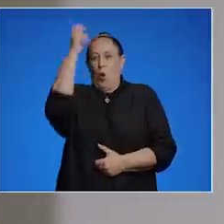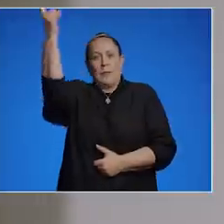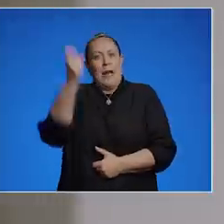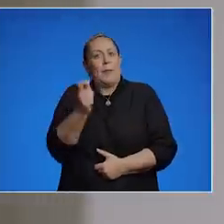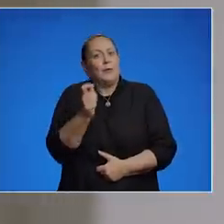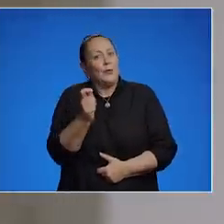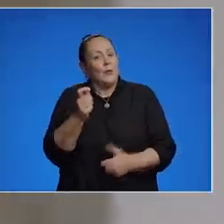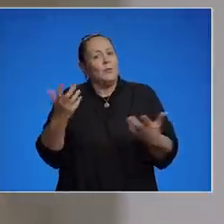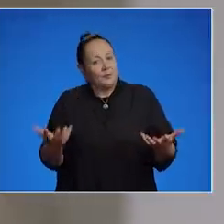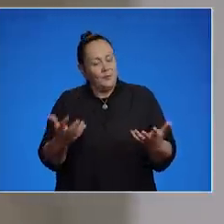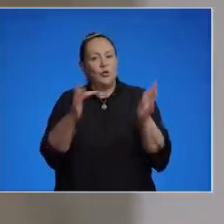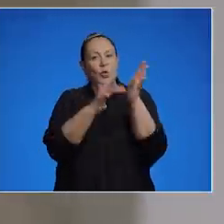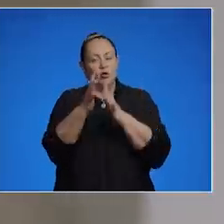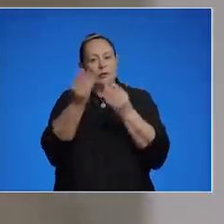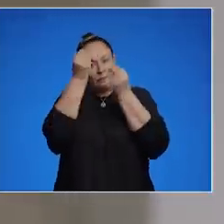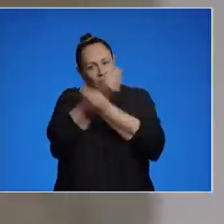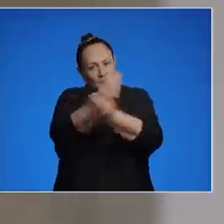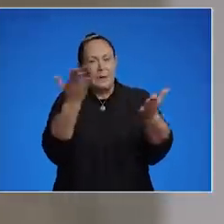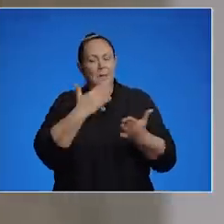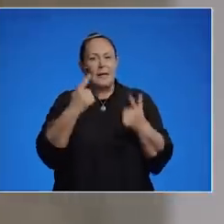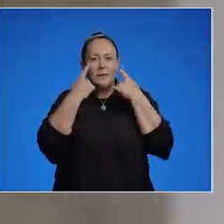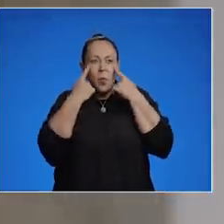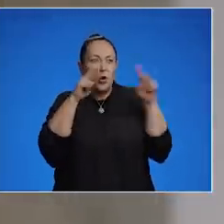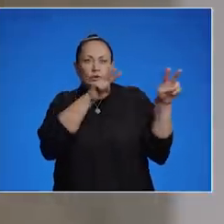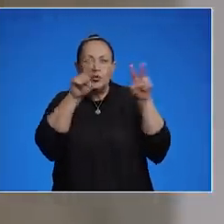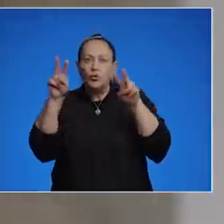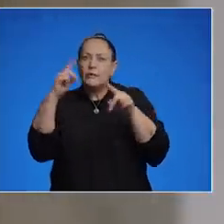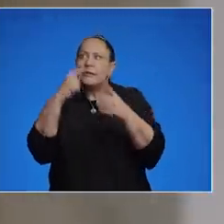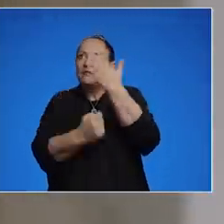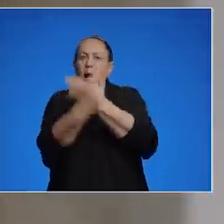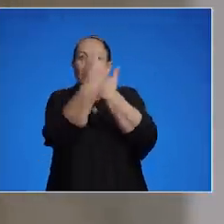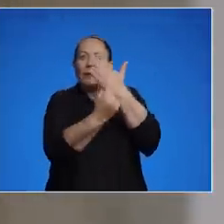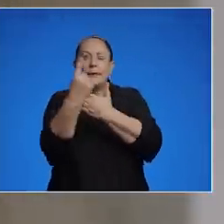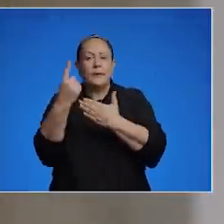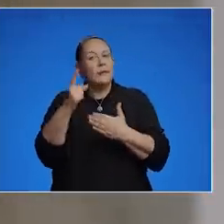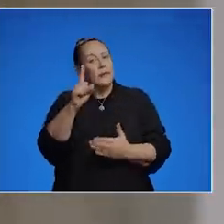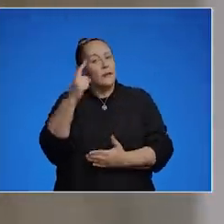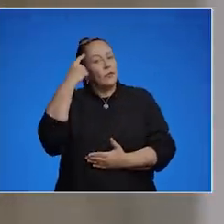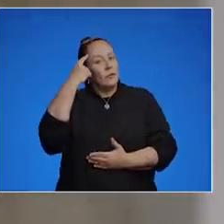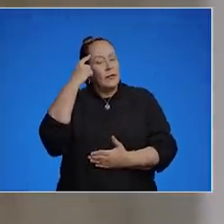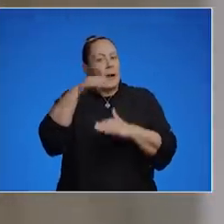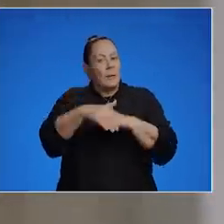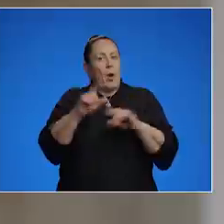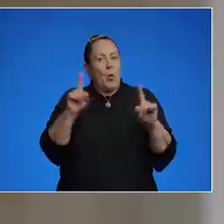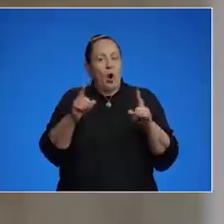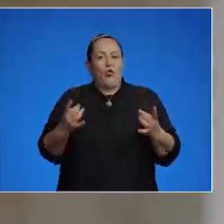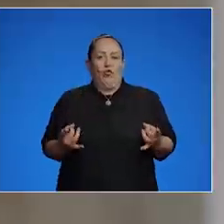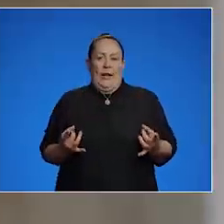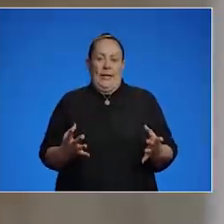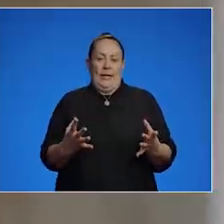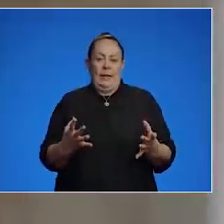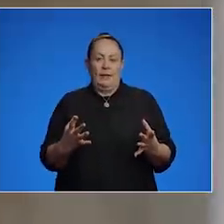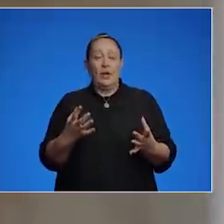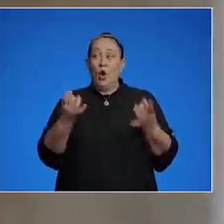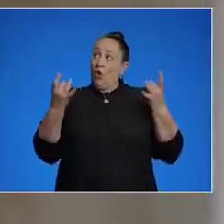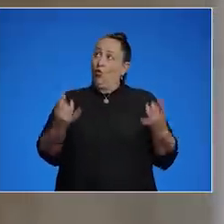So he tells us this, to be watchful. But, as I said a moment ago, it's always about being